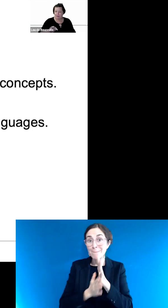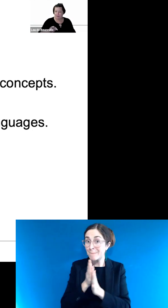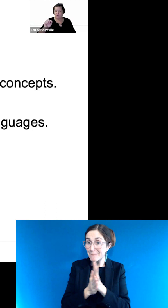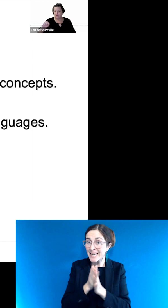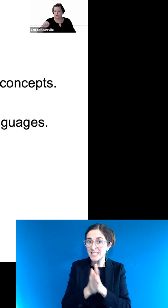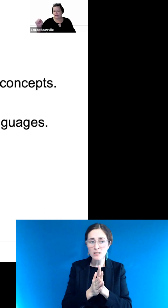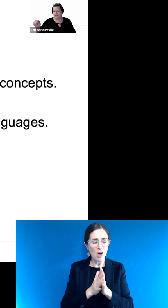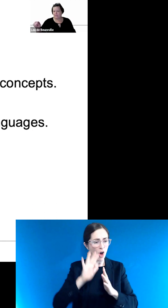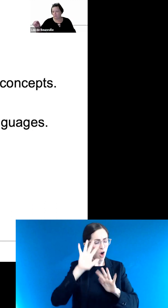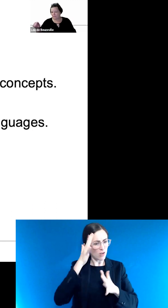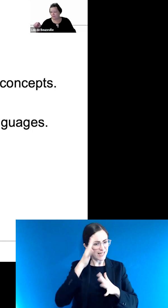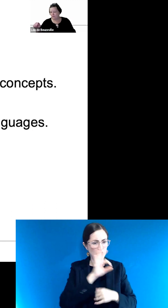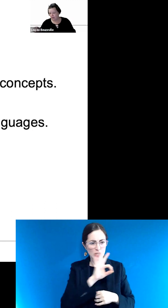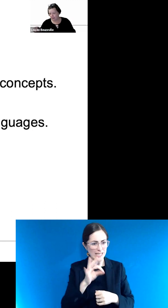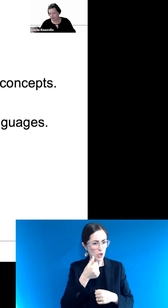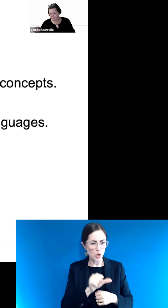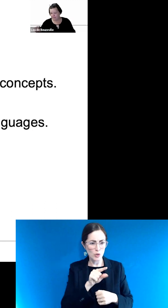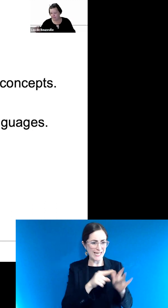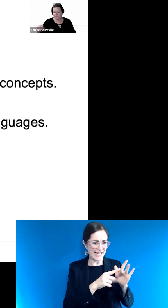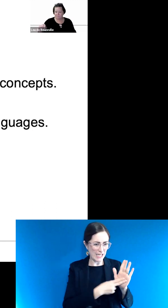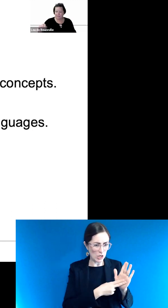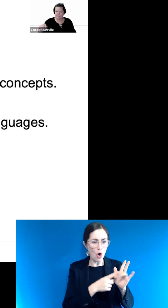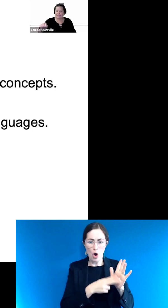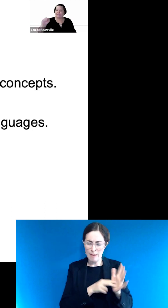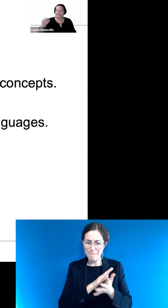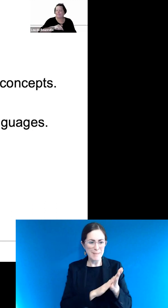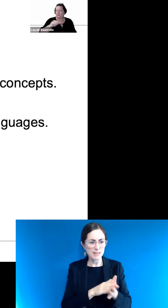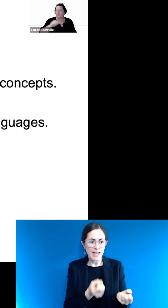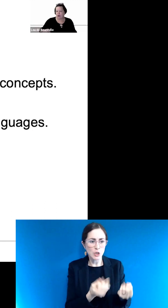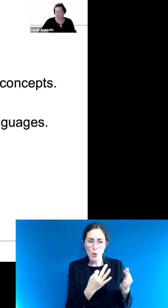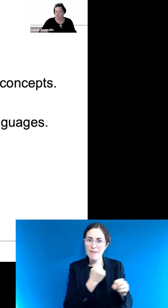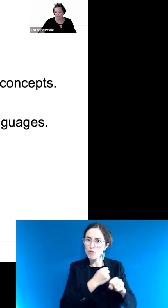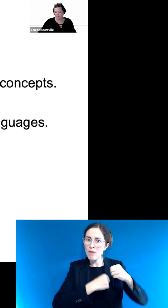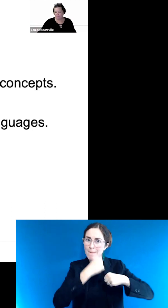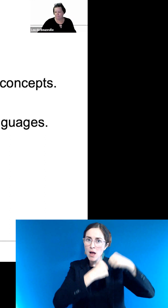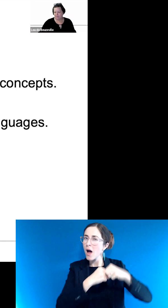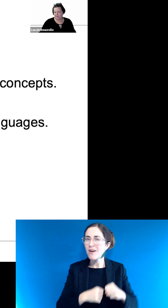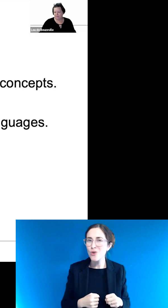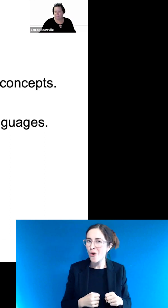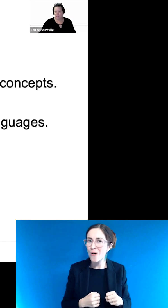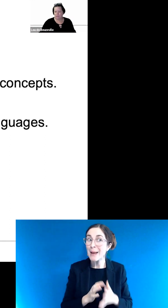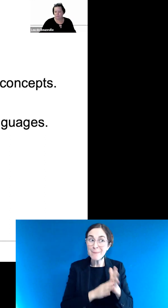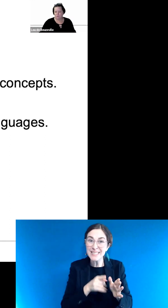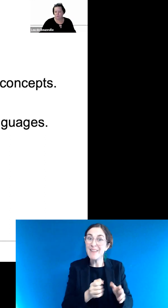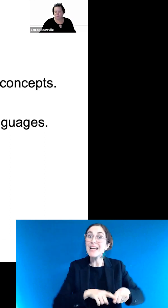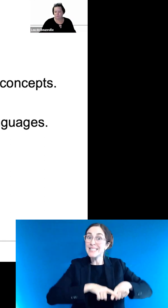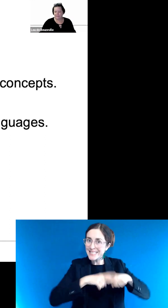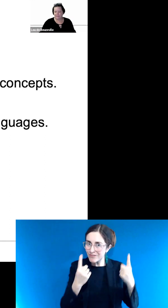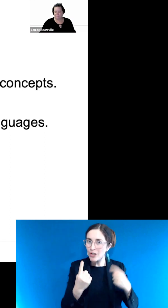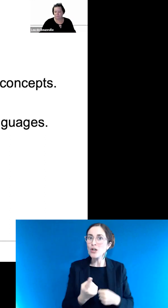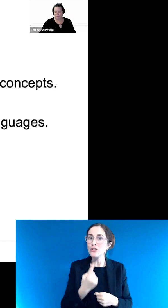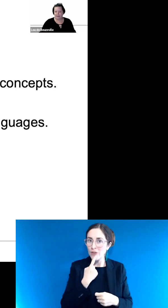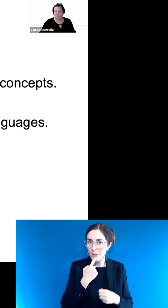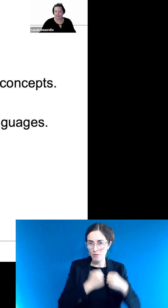isn't grammar because Auslan's not using those signs. It's that it's a different type of grammar. It shows the world in a